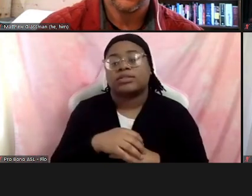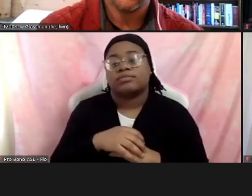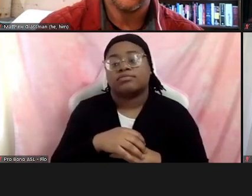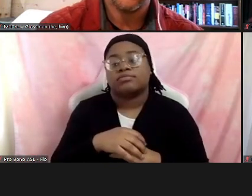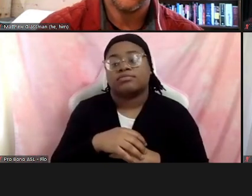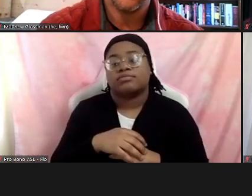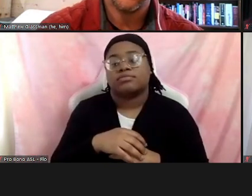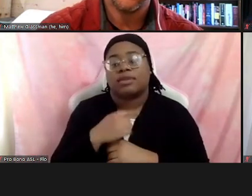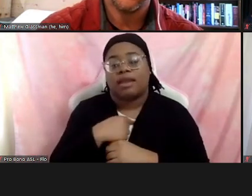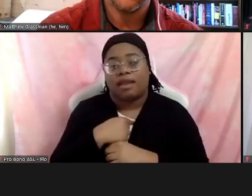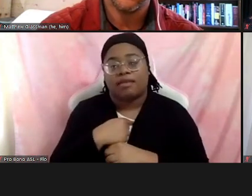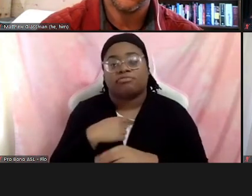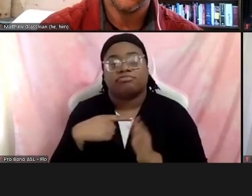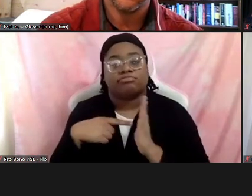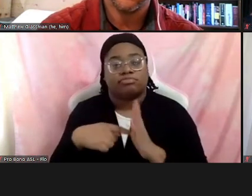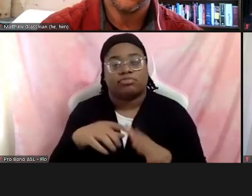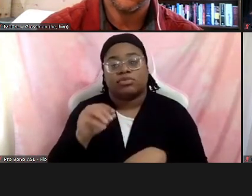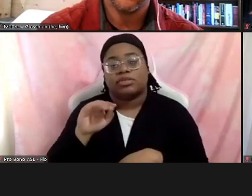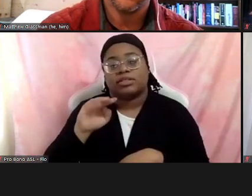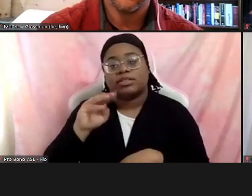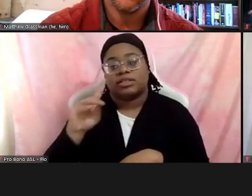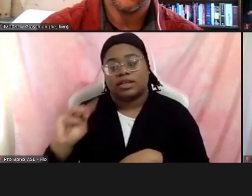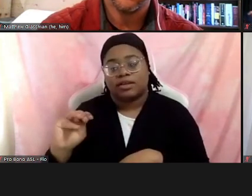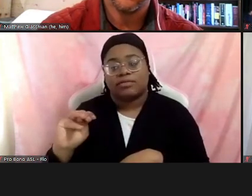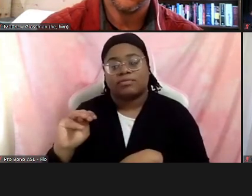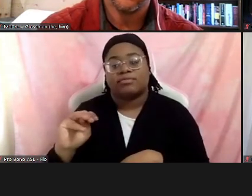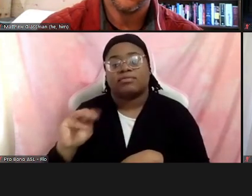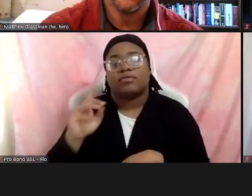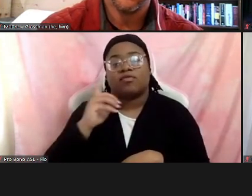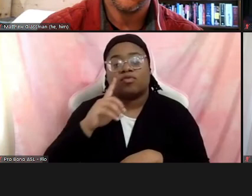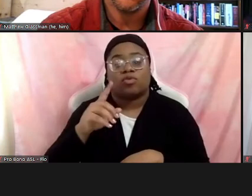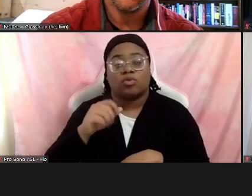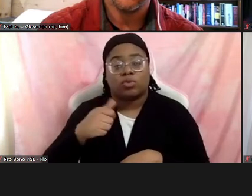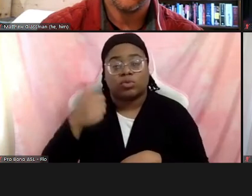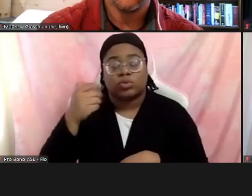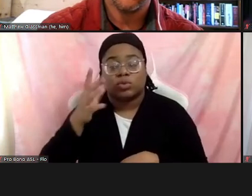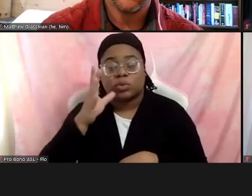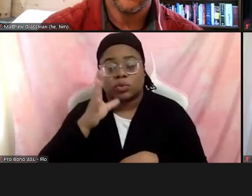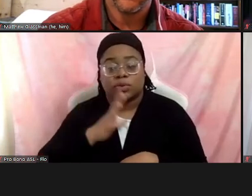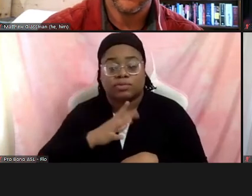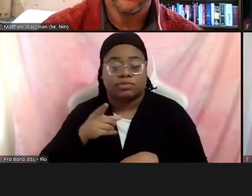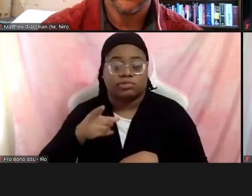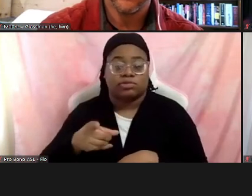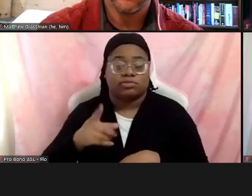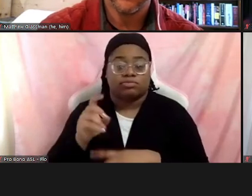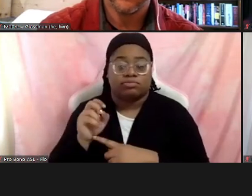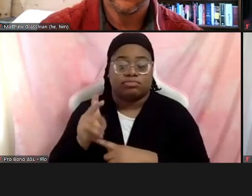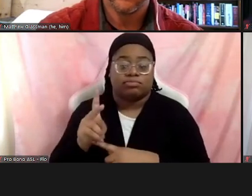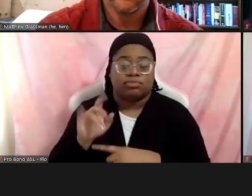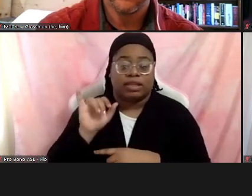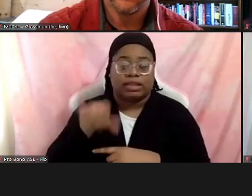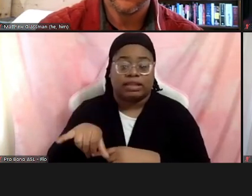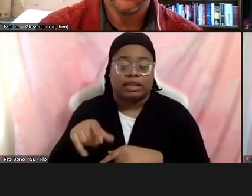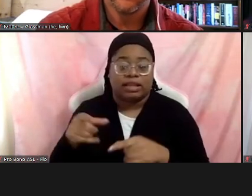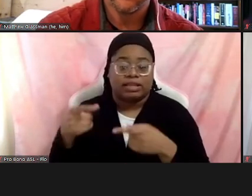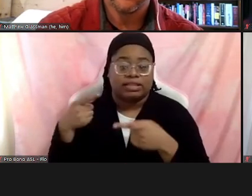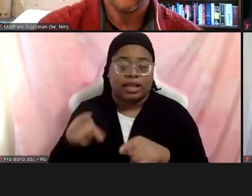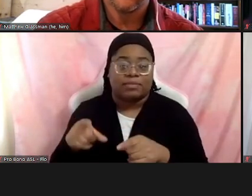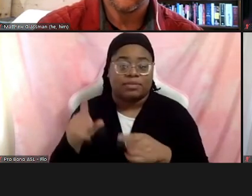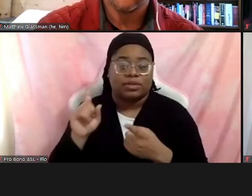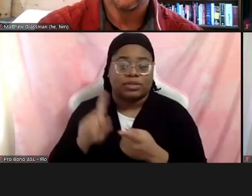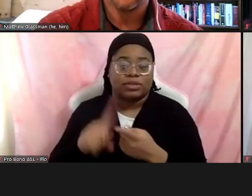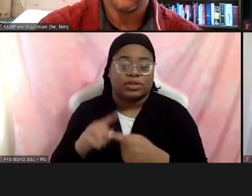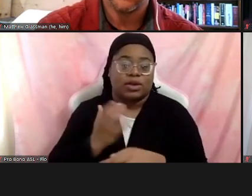I demonstrated sedum for an elder woman, and she just said, okay, this has to go to our local high school. That's